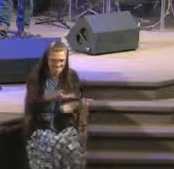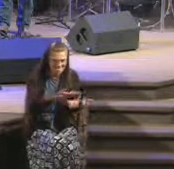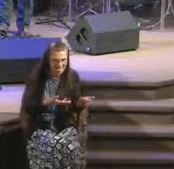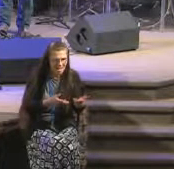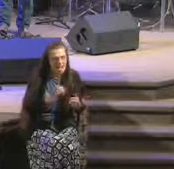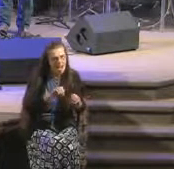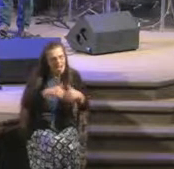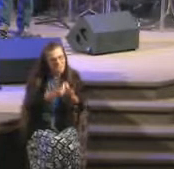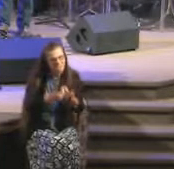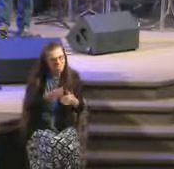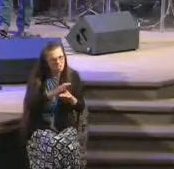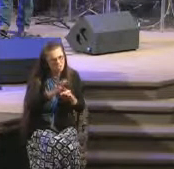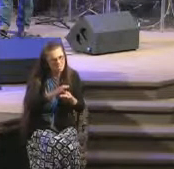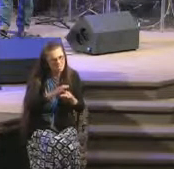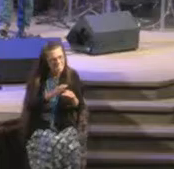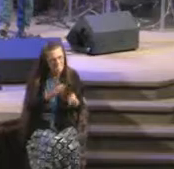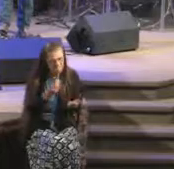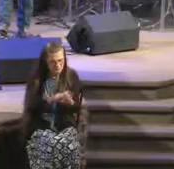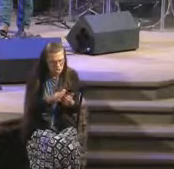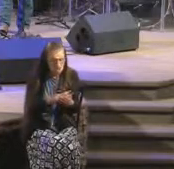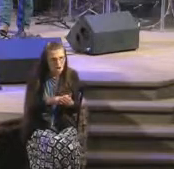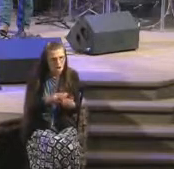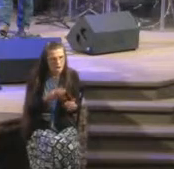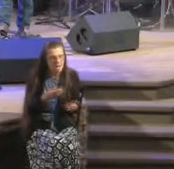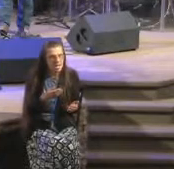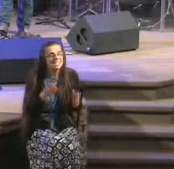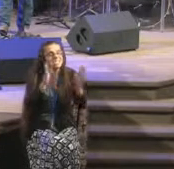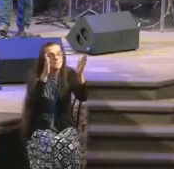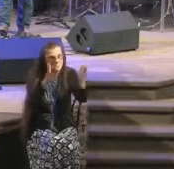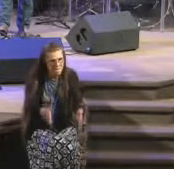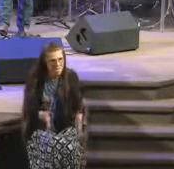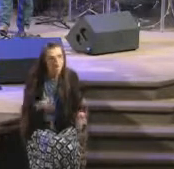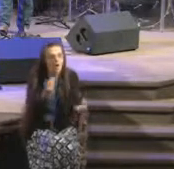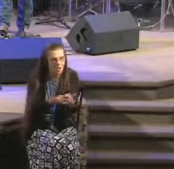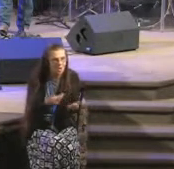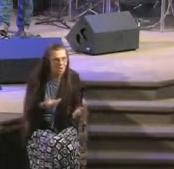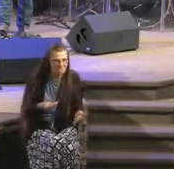does the church get healthy? Because its people are healthy.